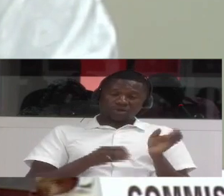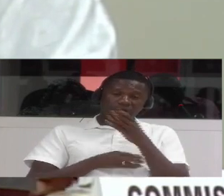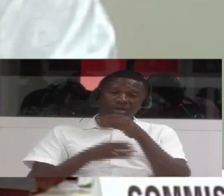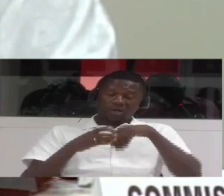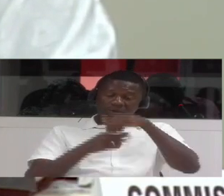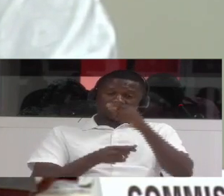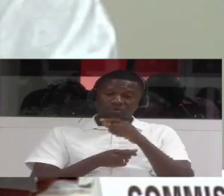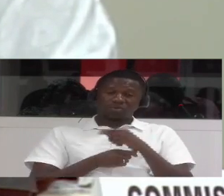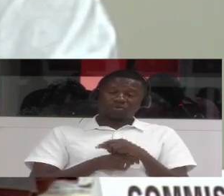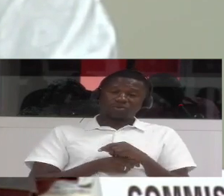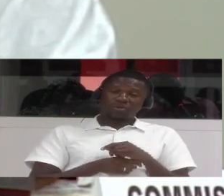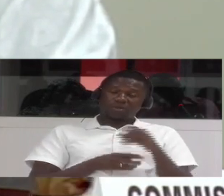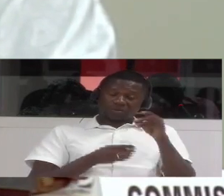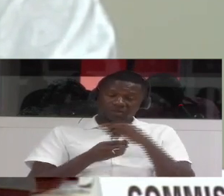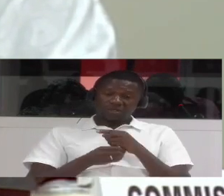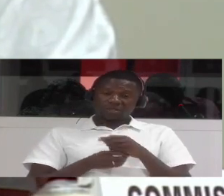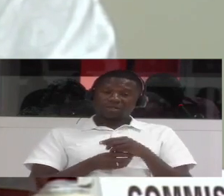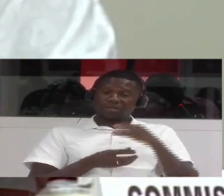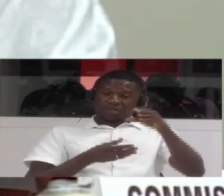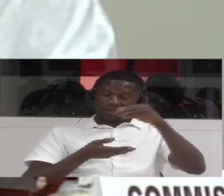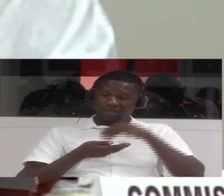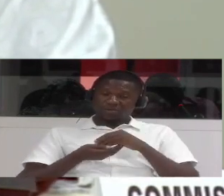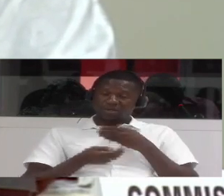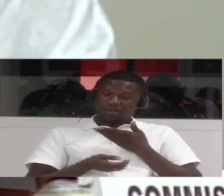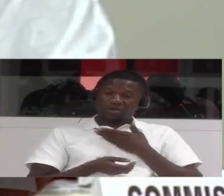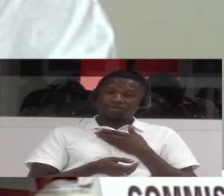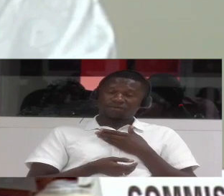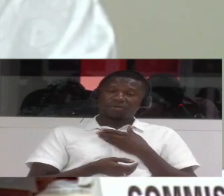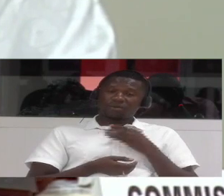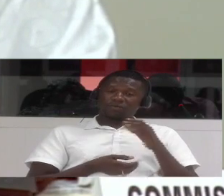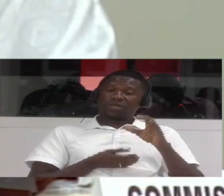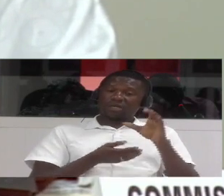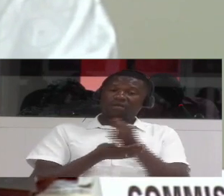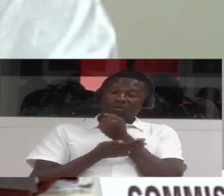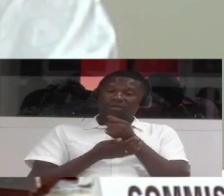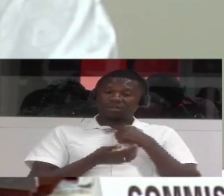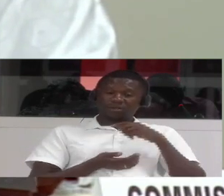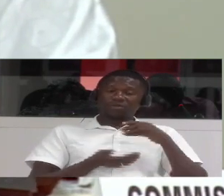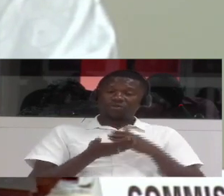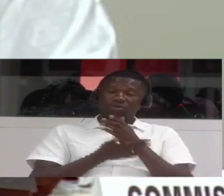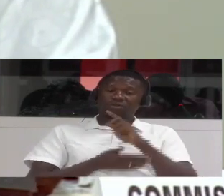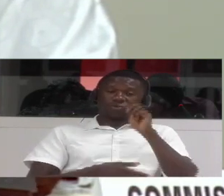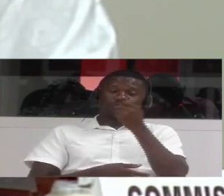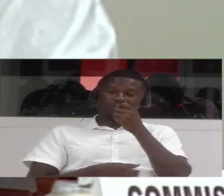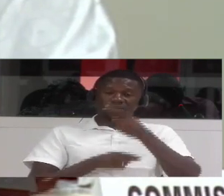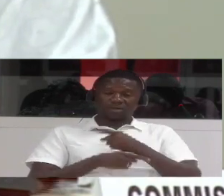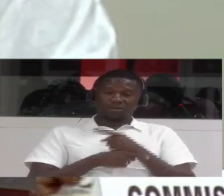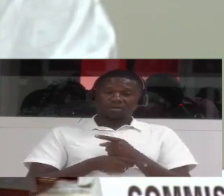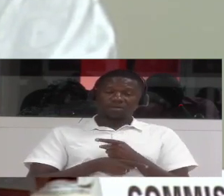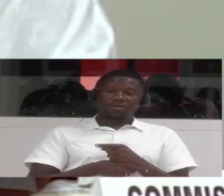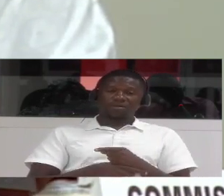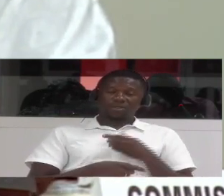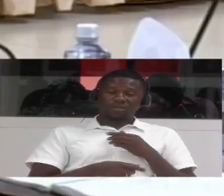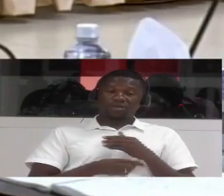consolidate the gains they have got through this new regime in the new Gambia, that now there is, to a